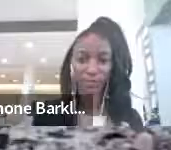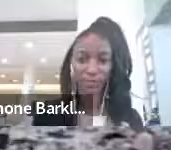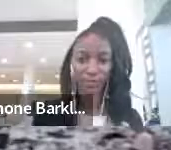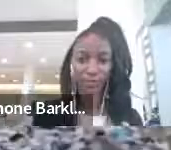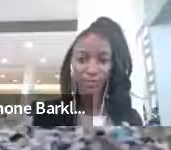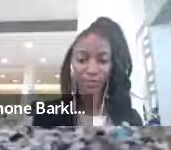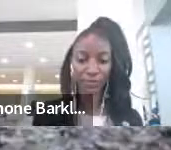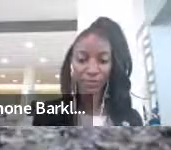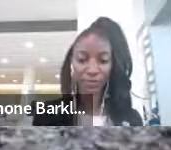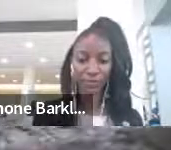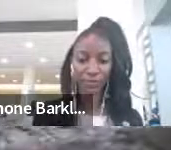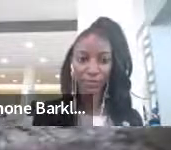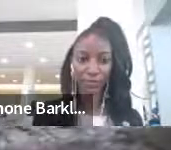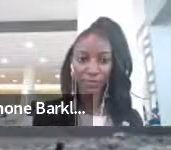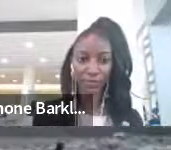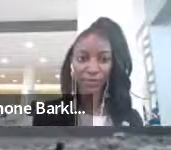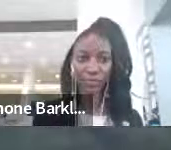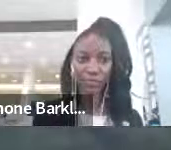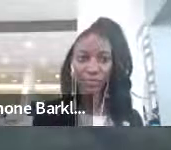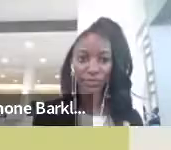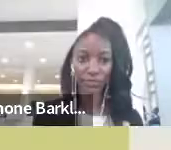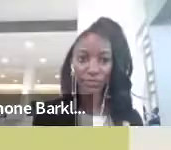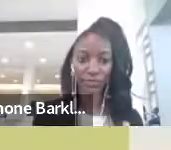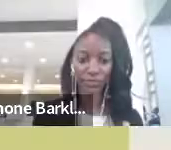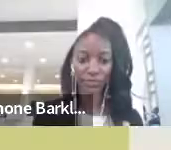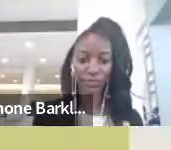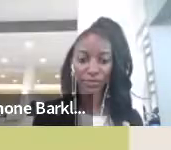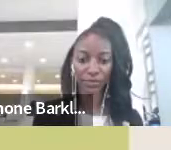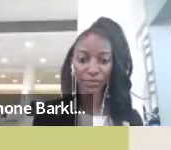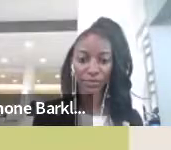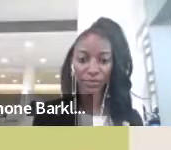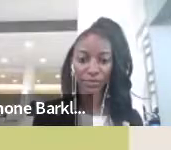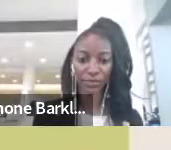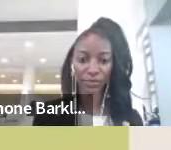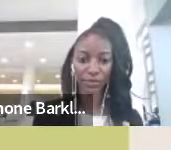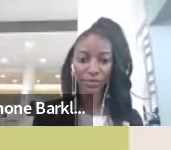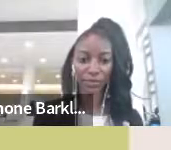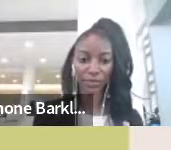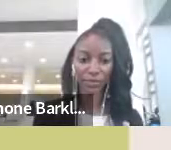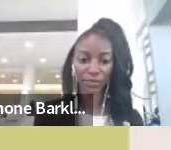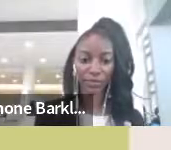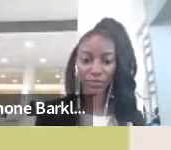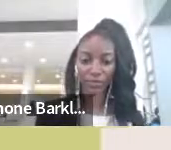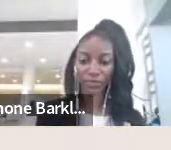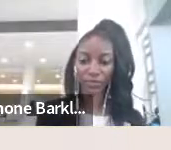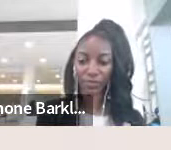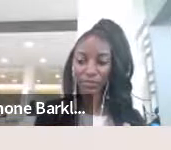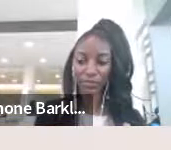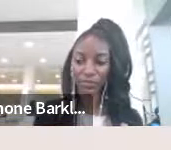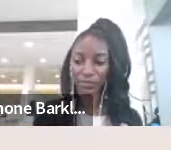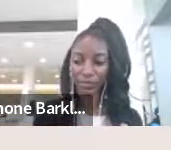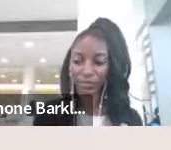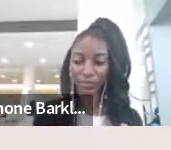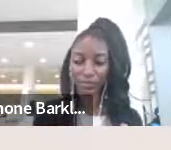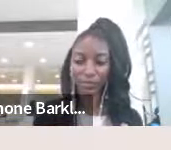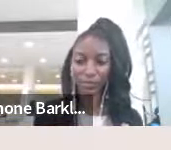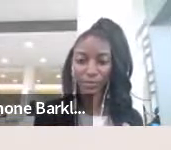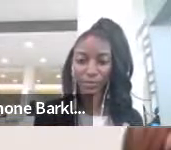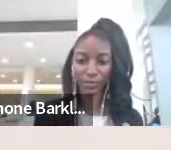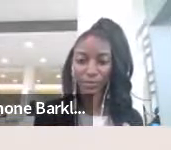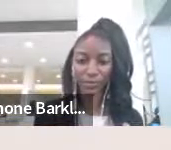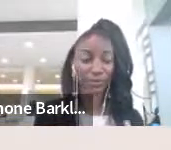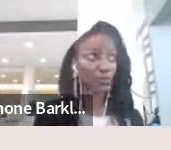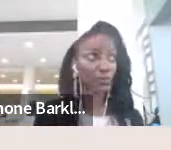keeps piling up, and it has to go somewhere. It's not just here on land. Marine debris comes from activities out on the water,